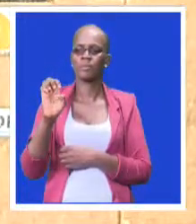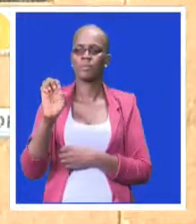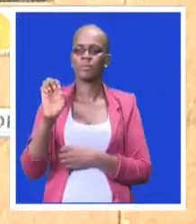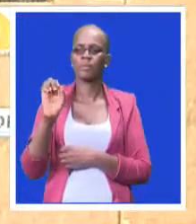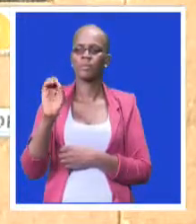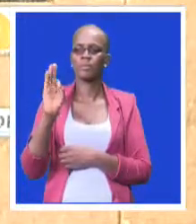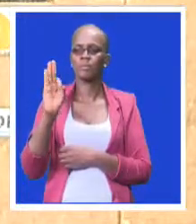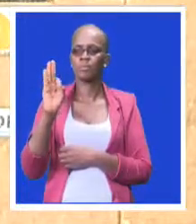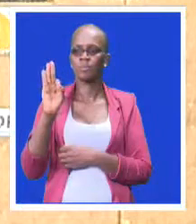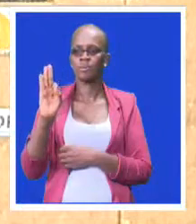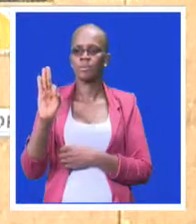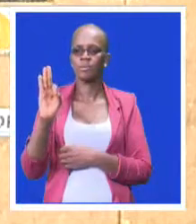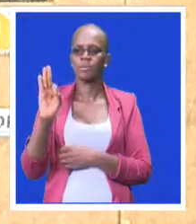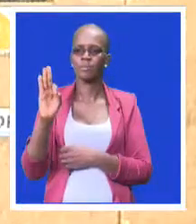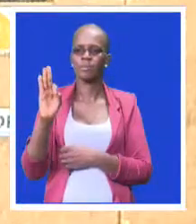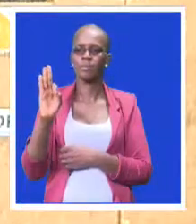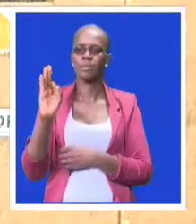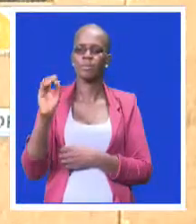G, H.